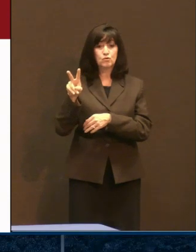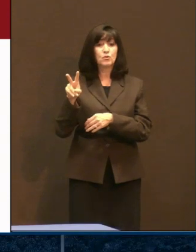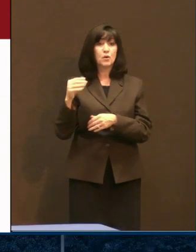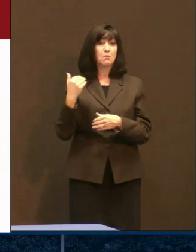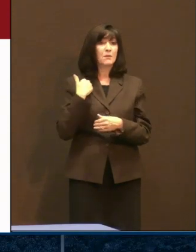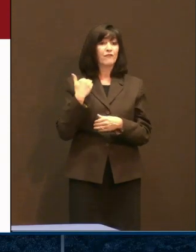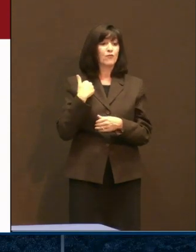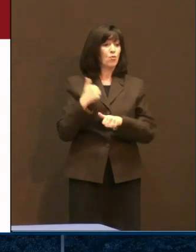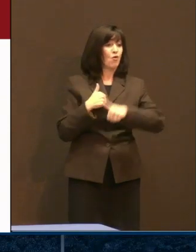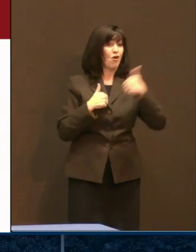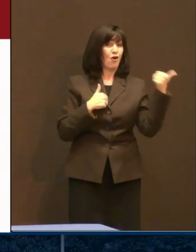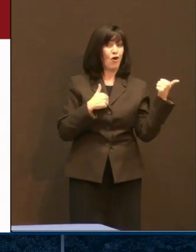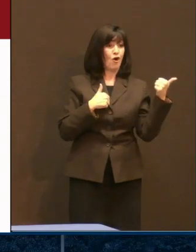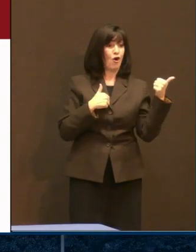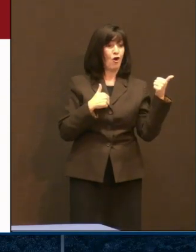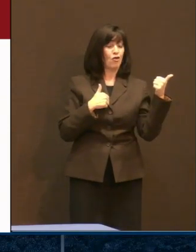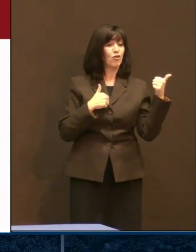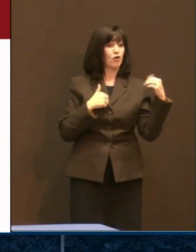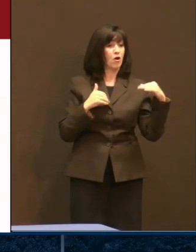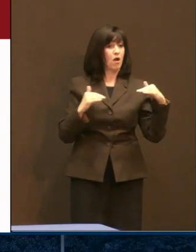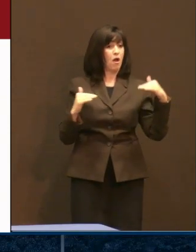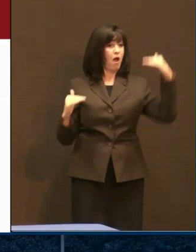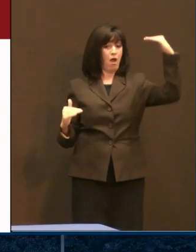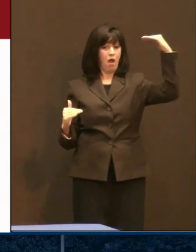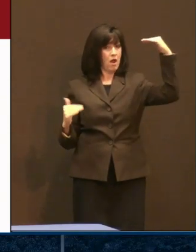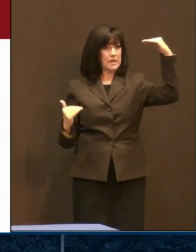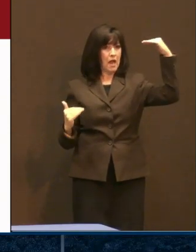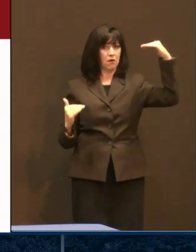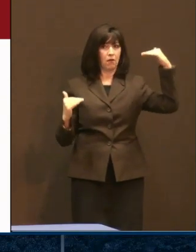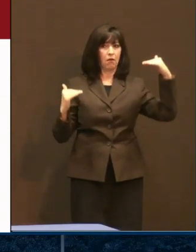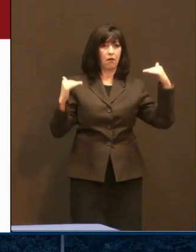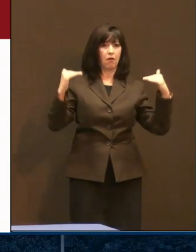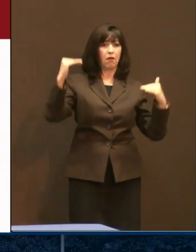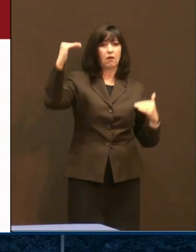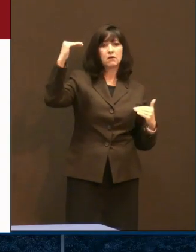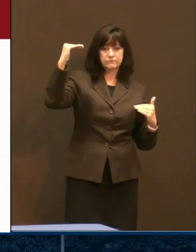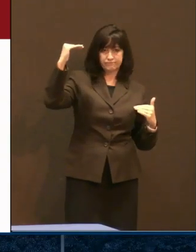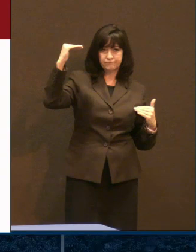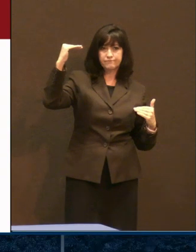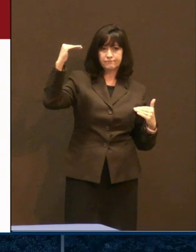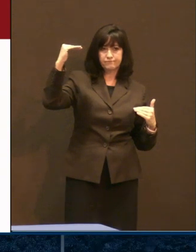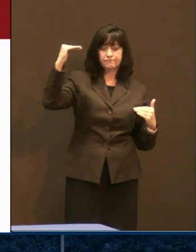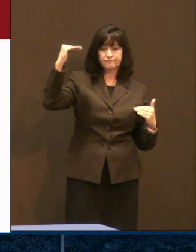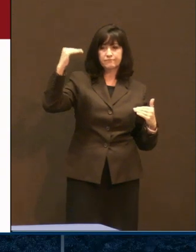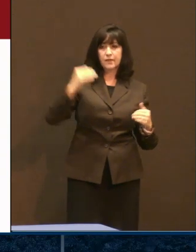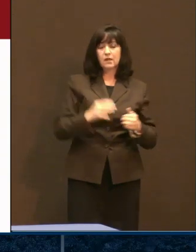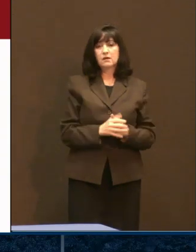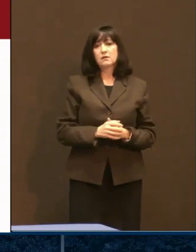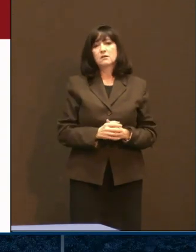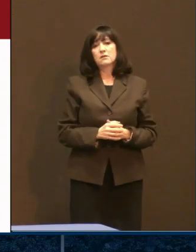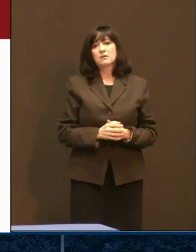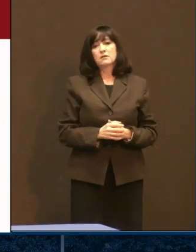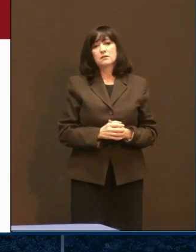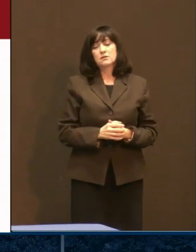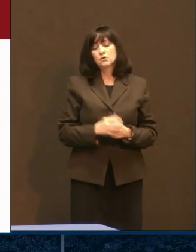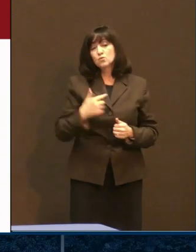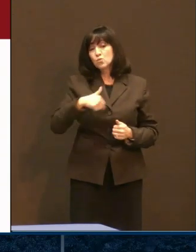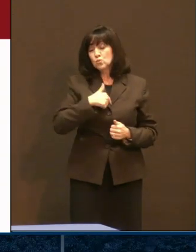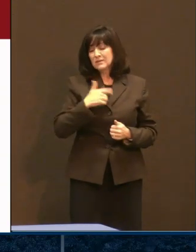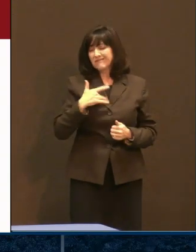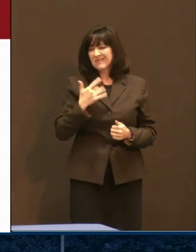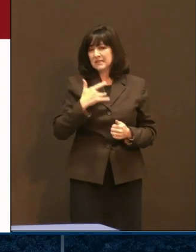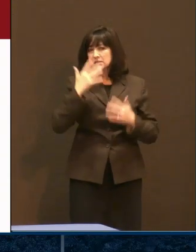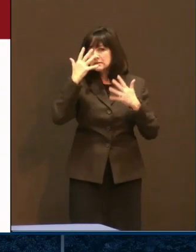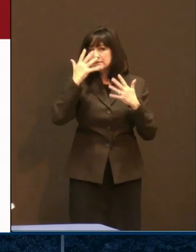100 with the most accelerating cases in the country, sadly, and here we're really